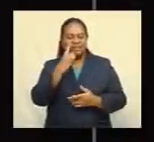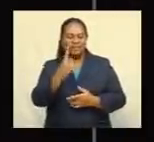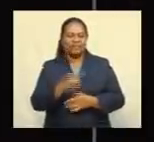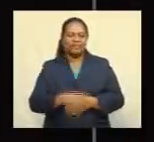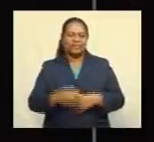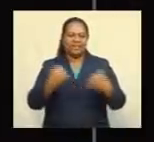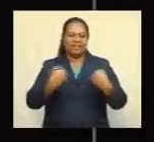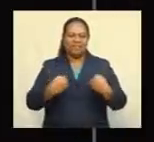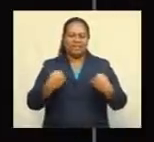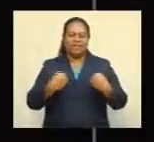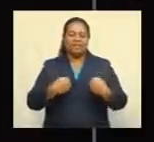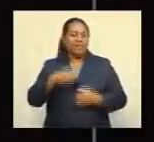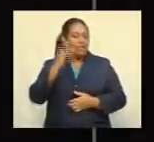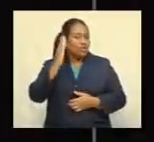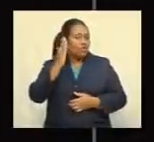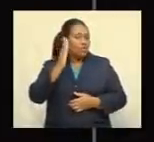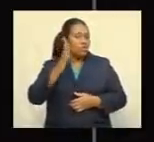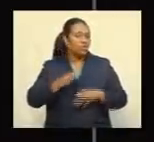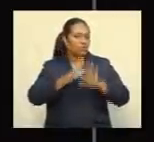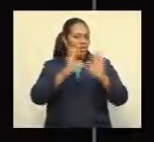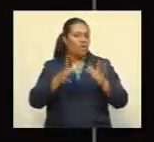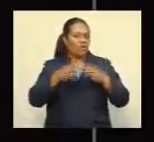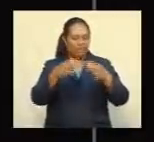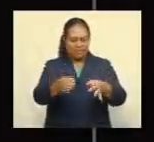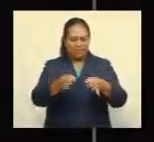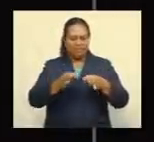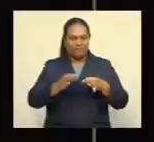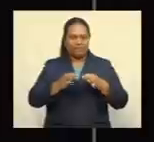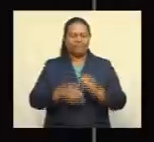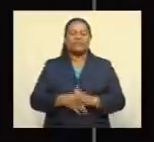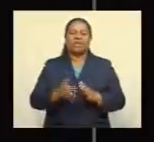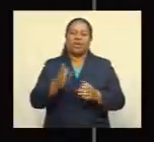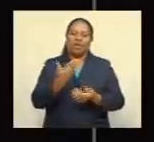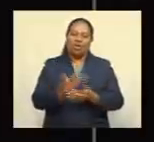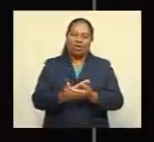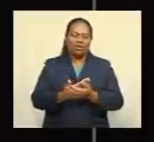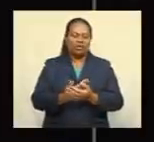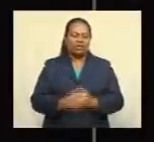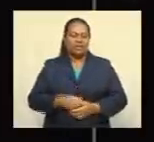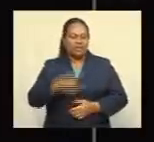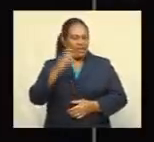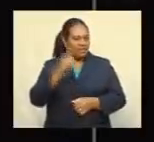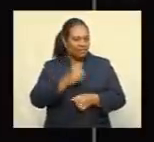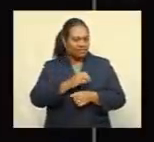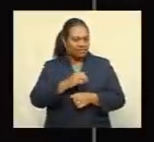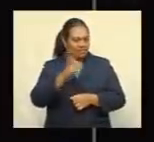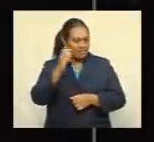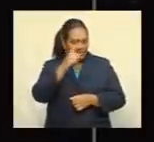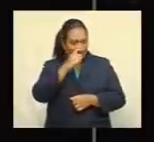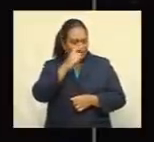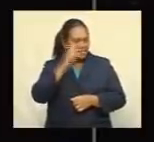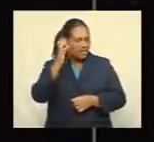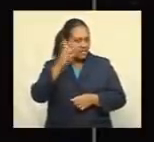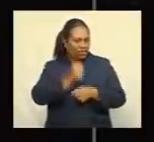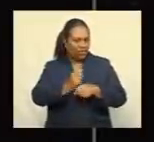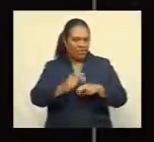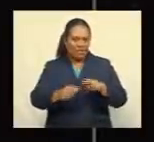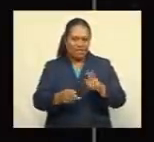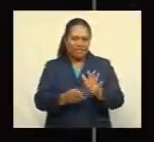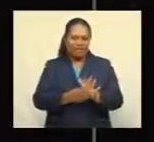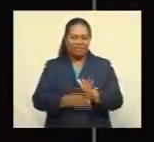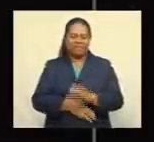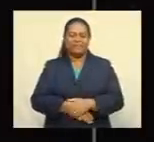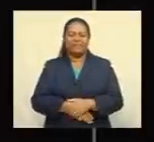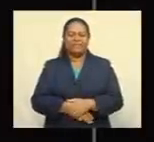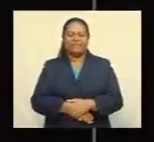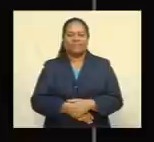and school holidays brought forward. For these stories and others, you can tune in daily to our sister radio station Gold FM. To